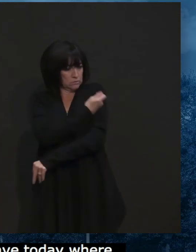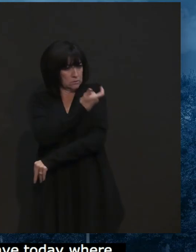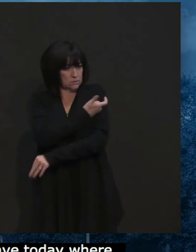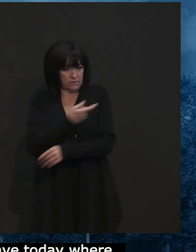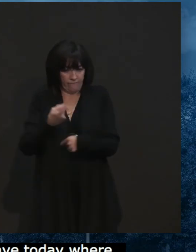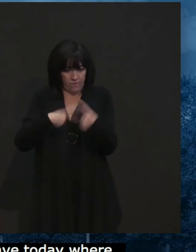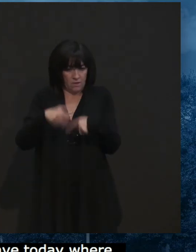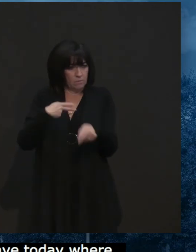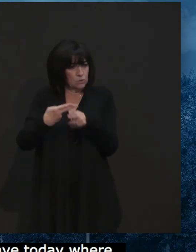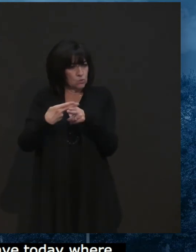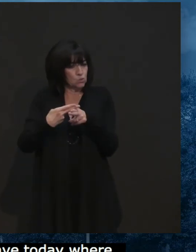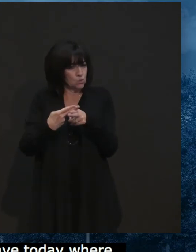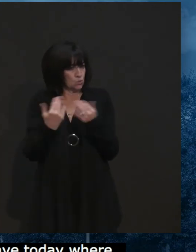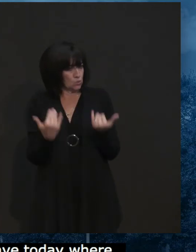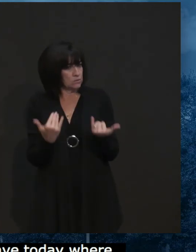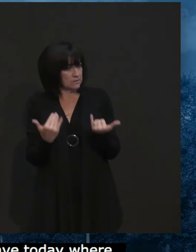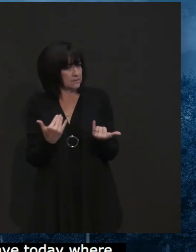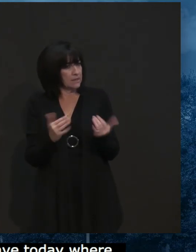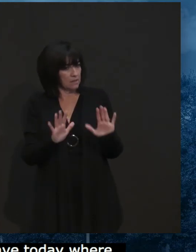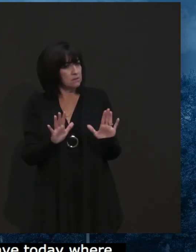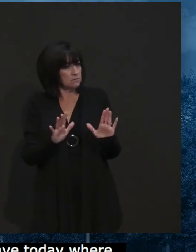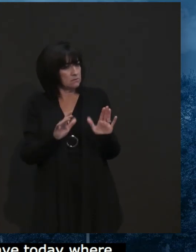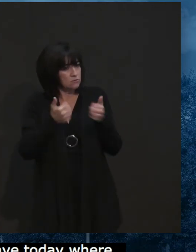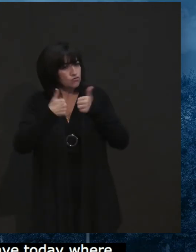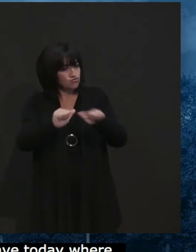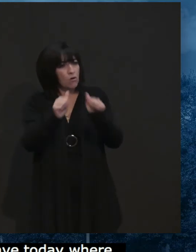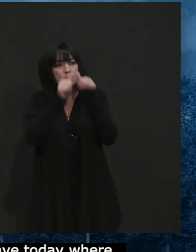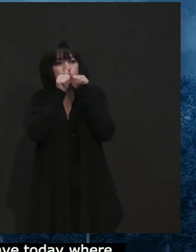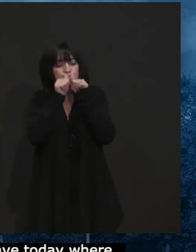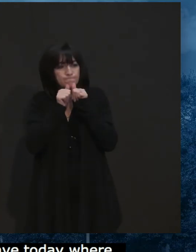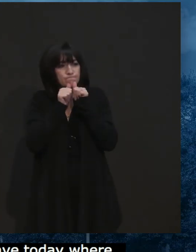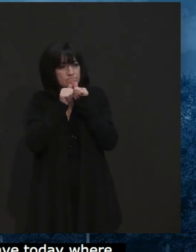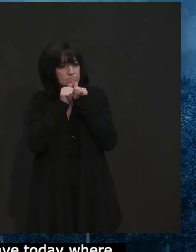down. Let's lean into it for a little while longer,